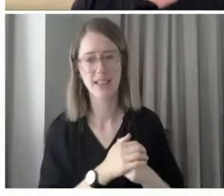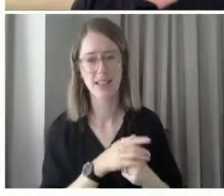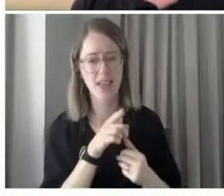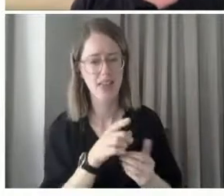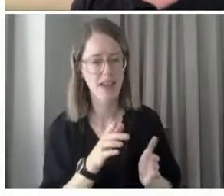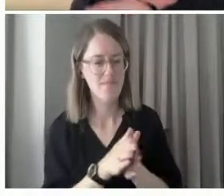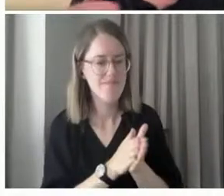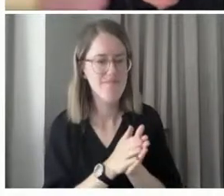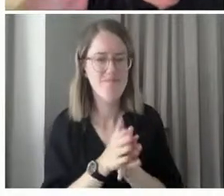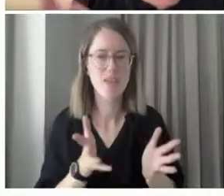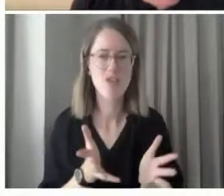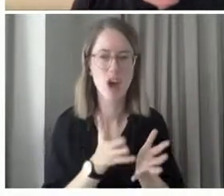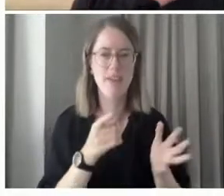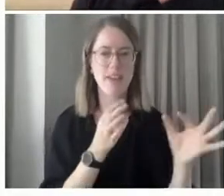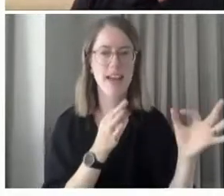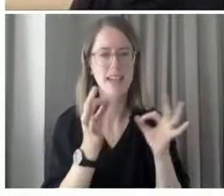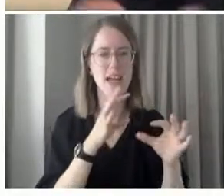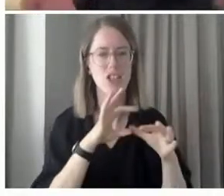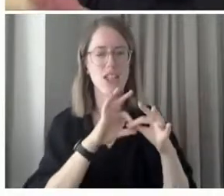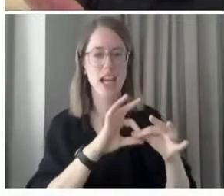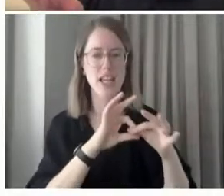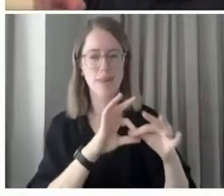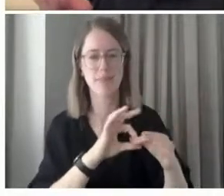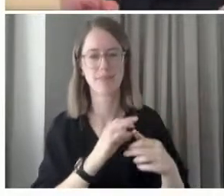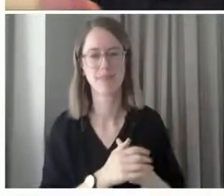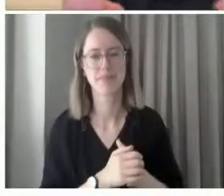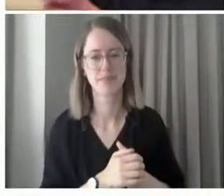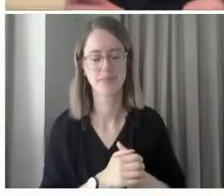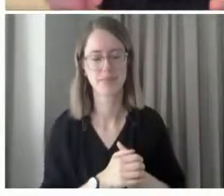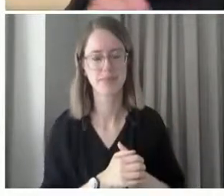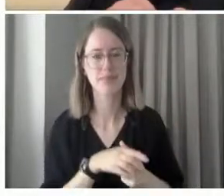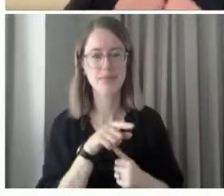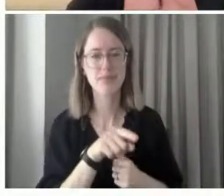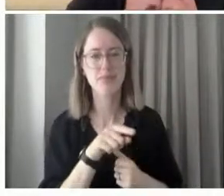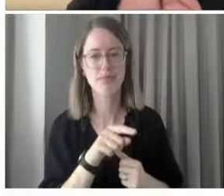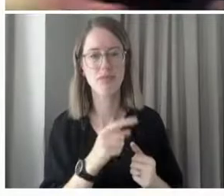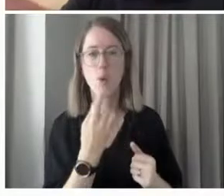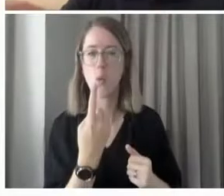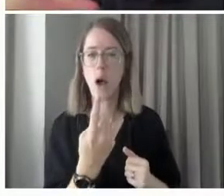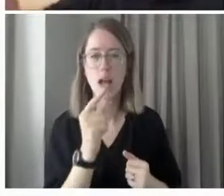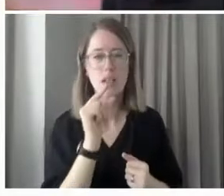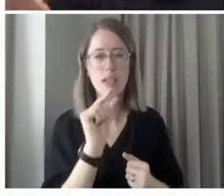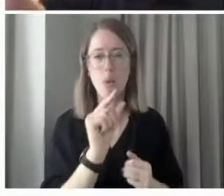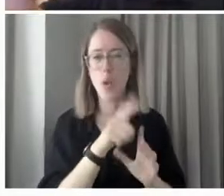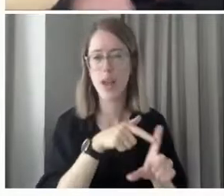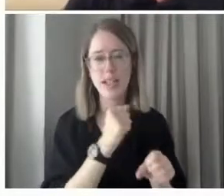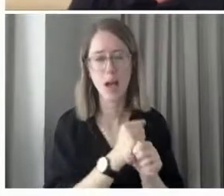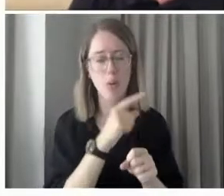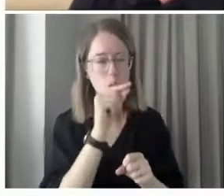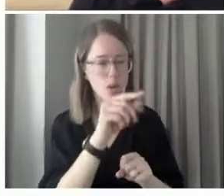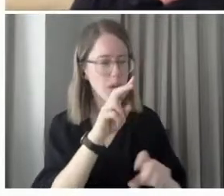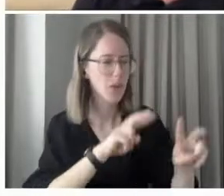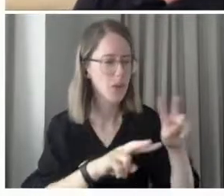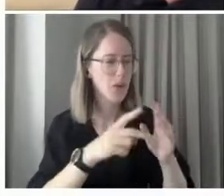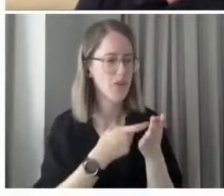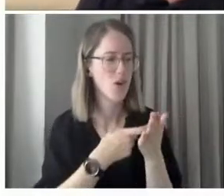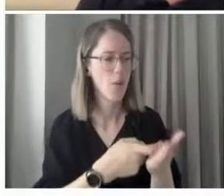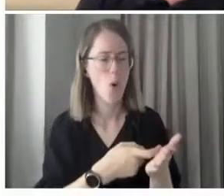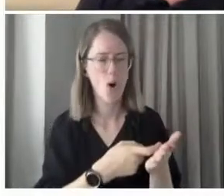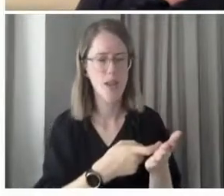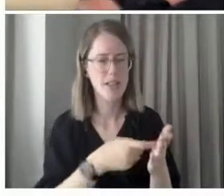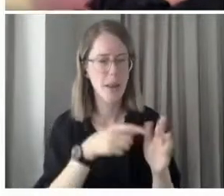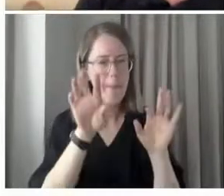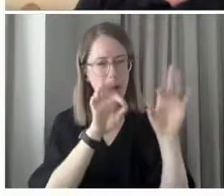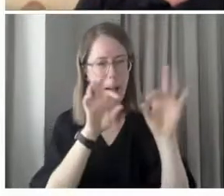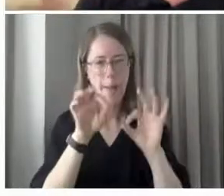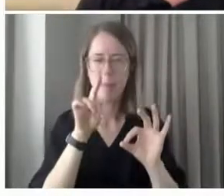dance engagement in a huge way. So this is just one little example. You could pour through the report and pull out your own, but this is the